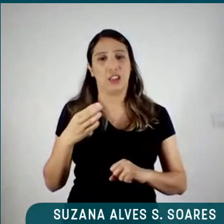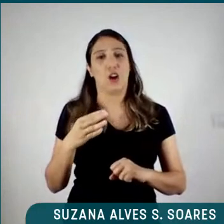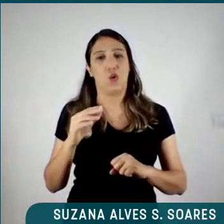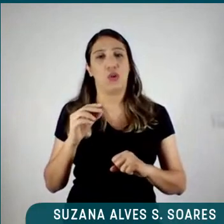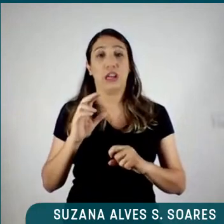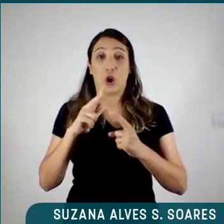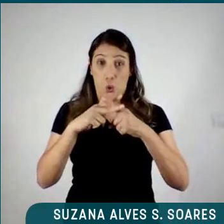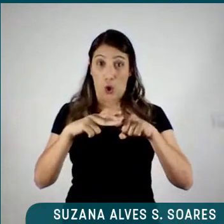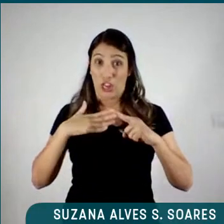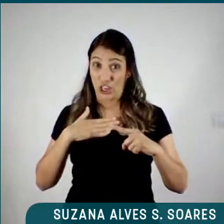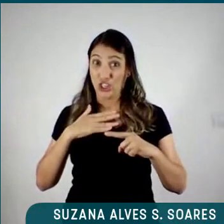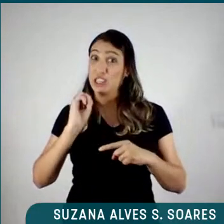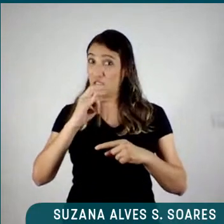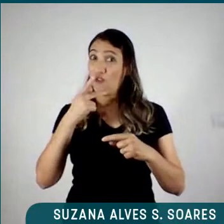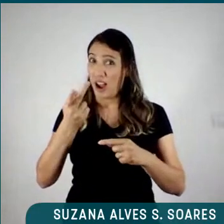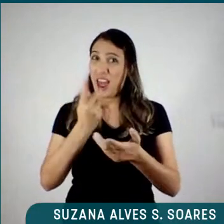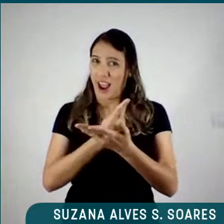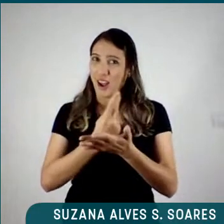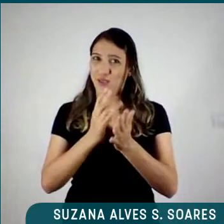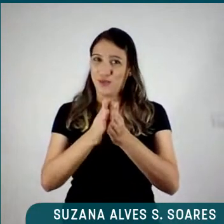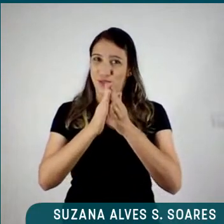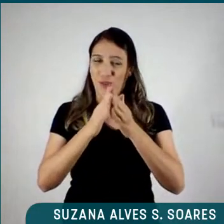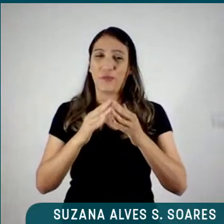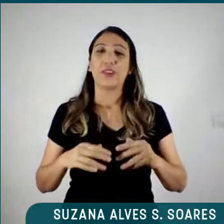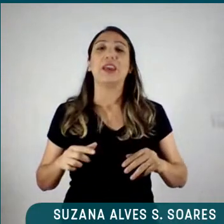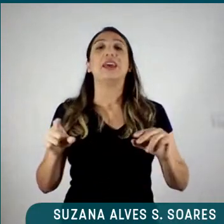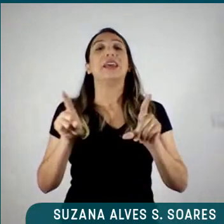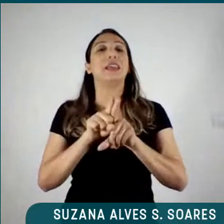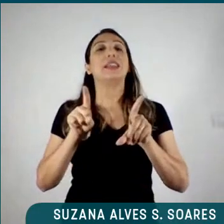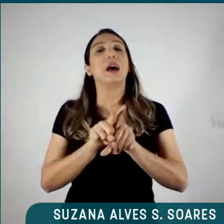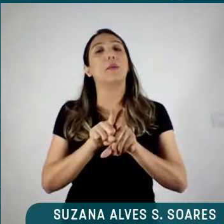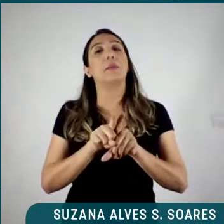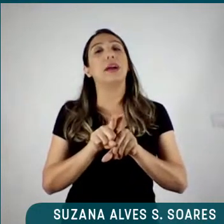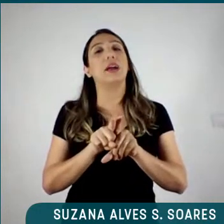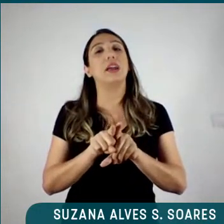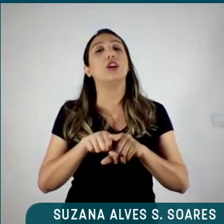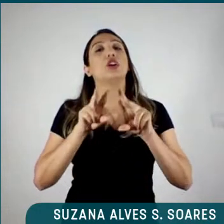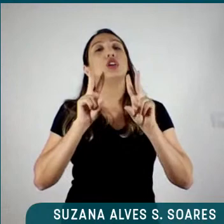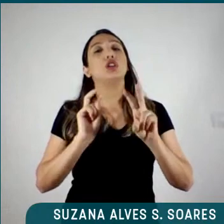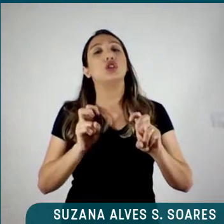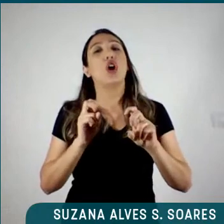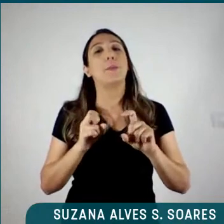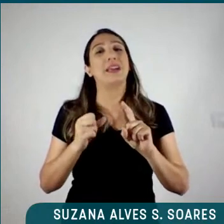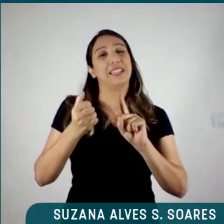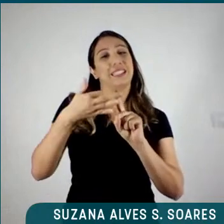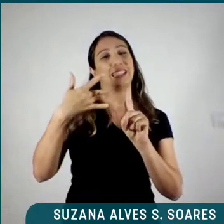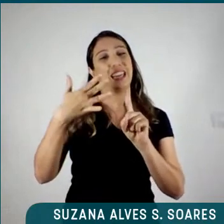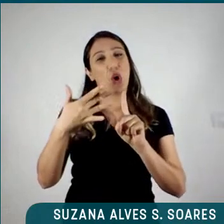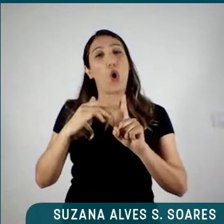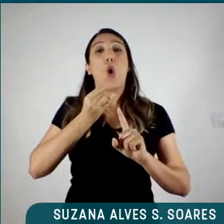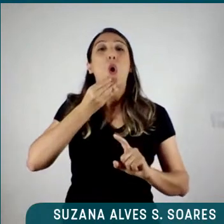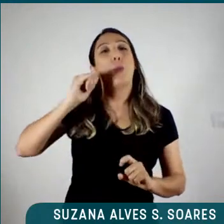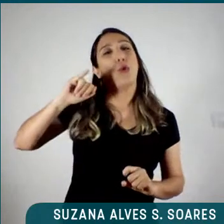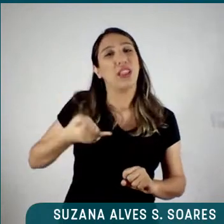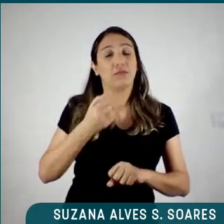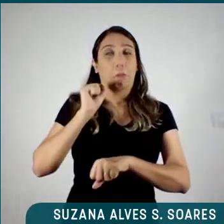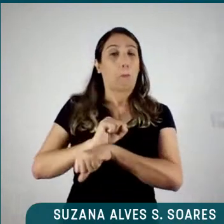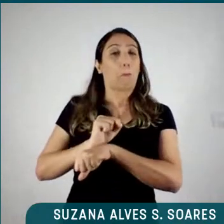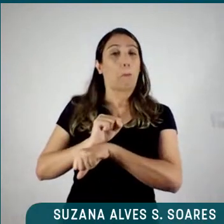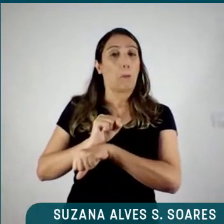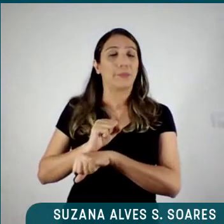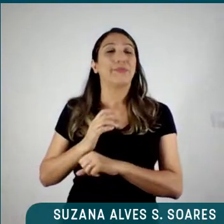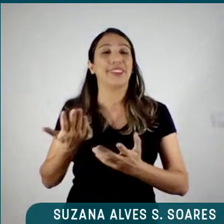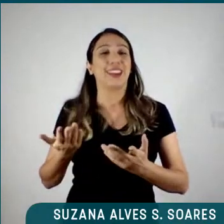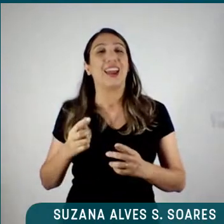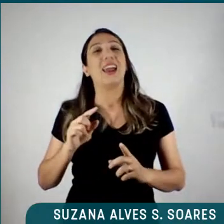would like, if I make a mistake, tell me a bit about the project that you work, and also I would like to talk